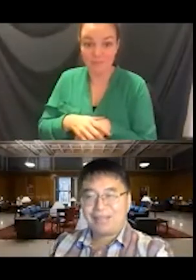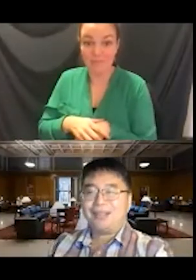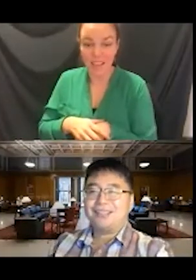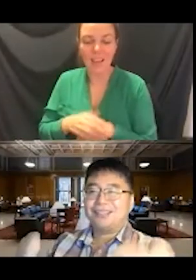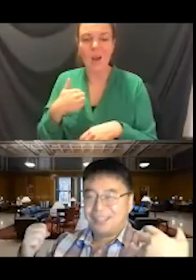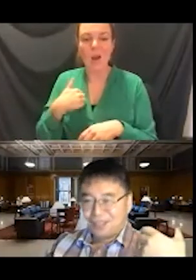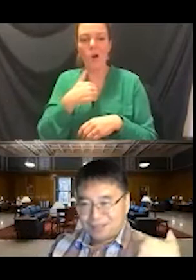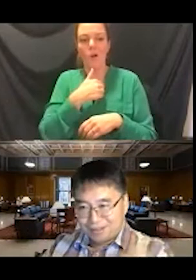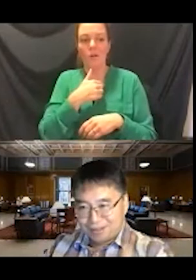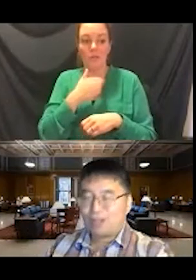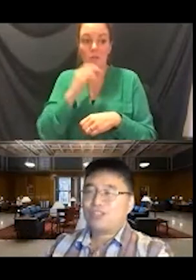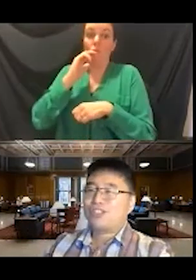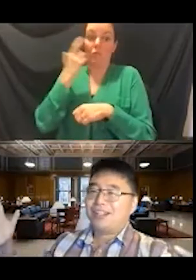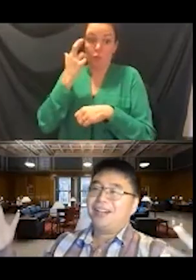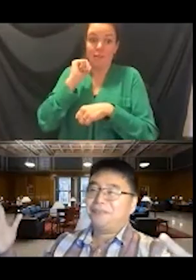to analyze